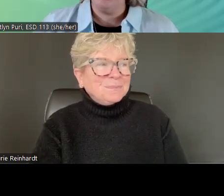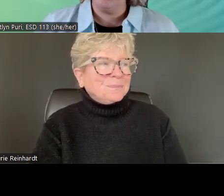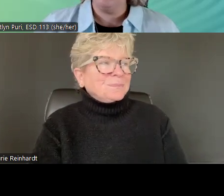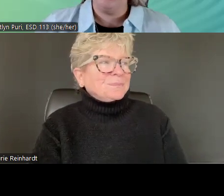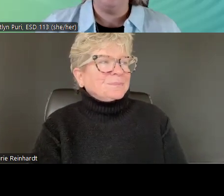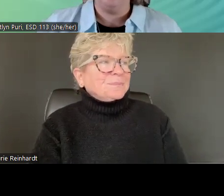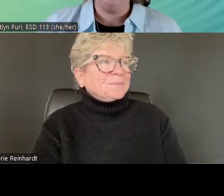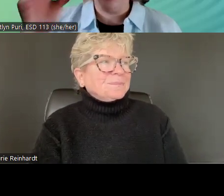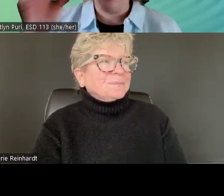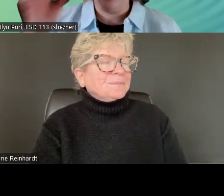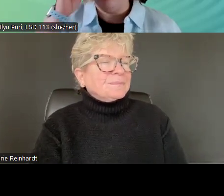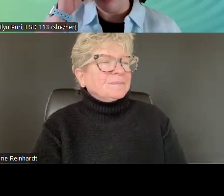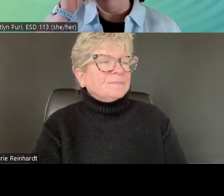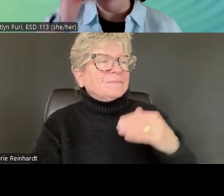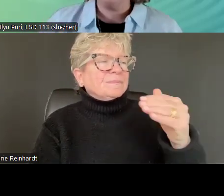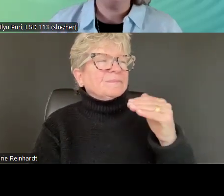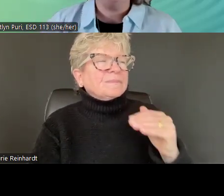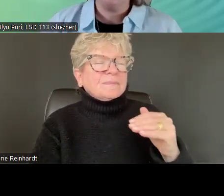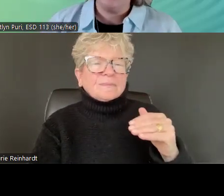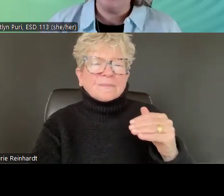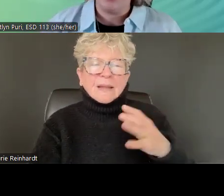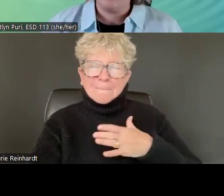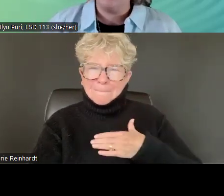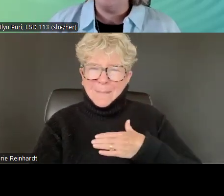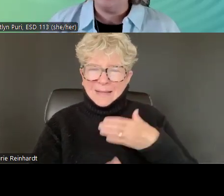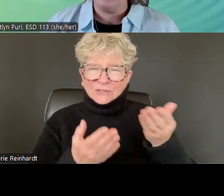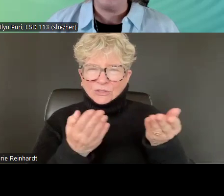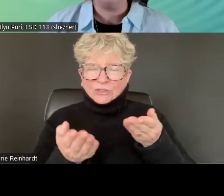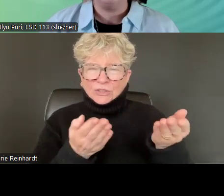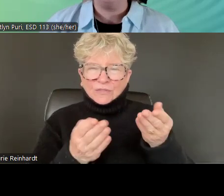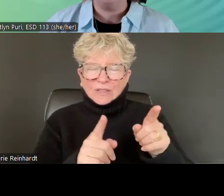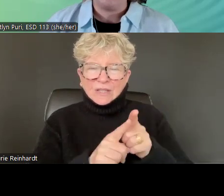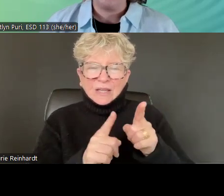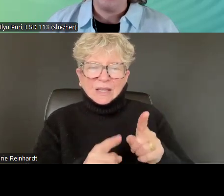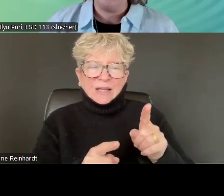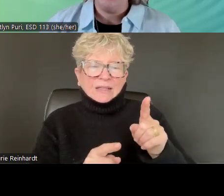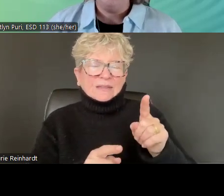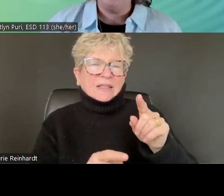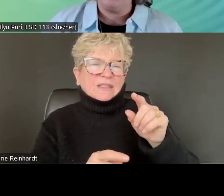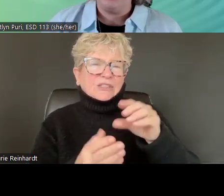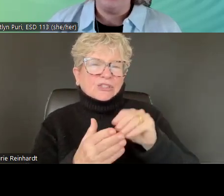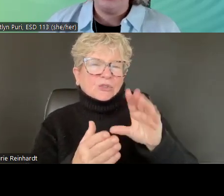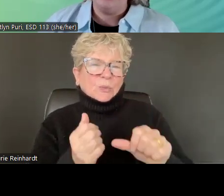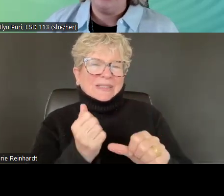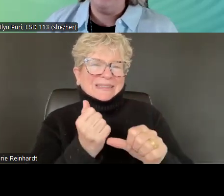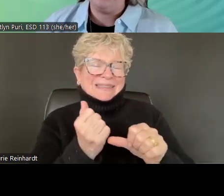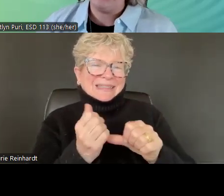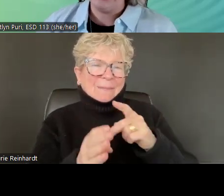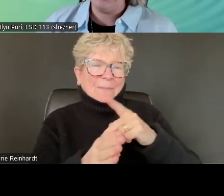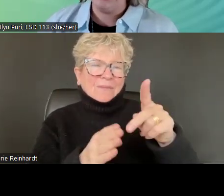Now I'm going to speak a little bit about my services as a student assistance professional with